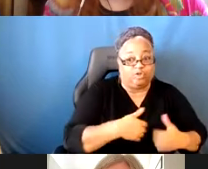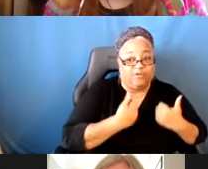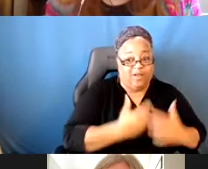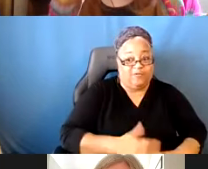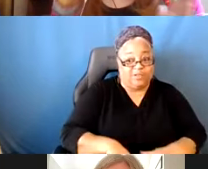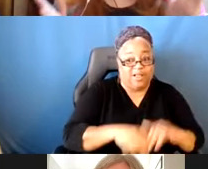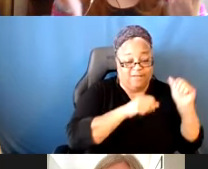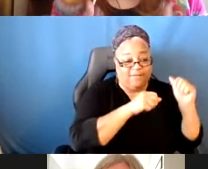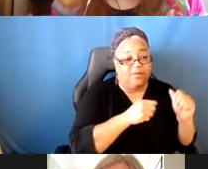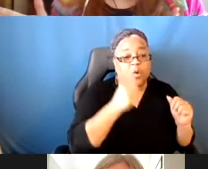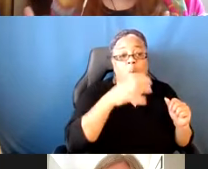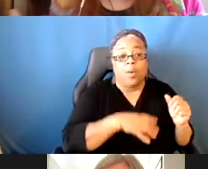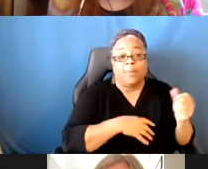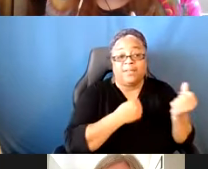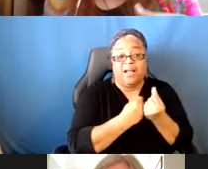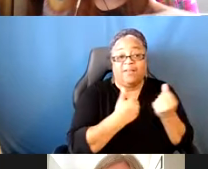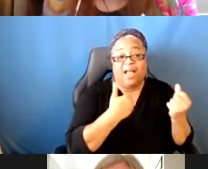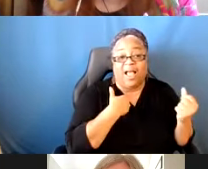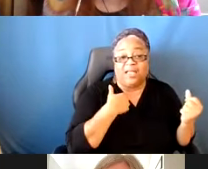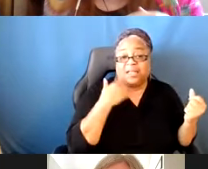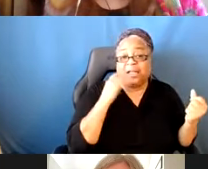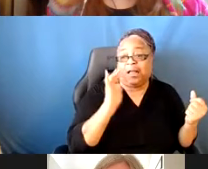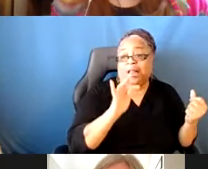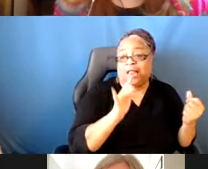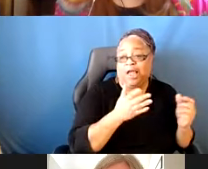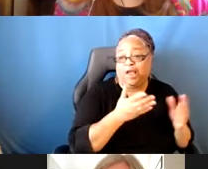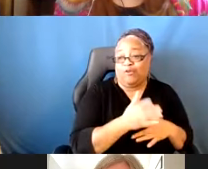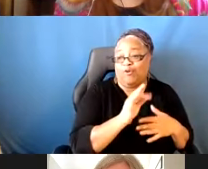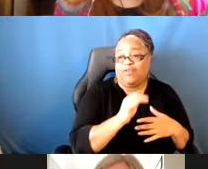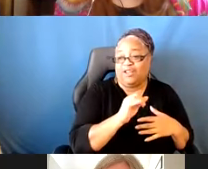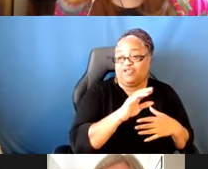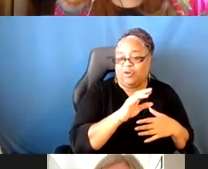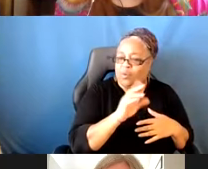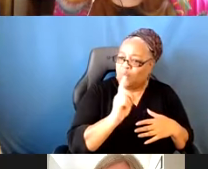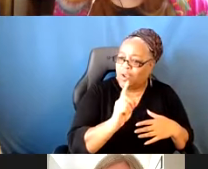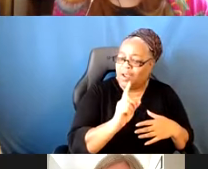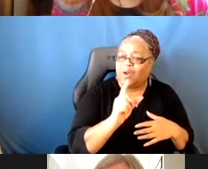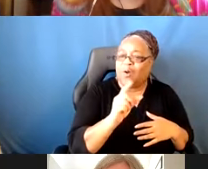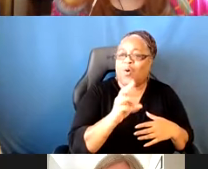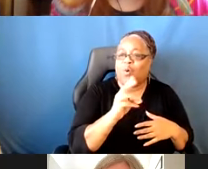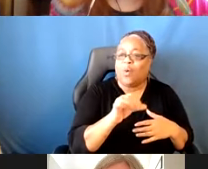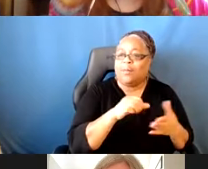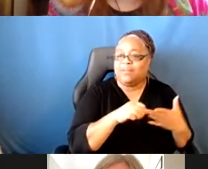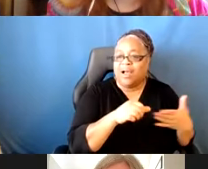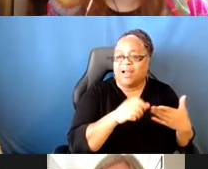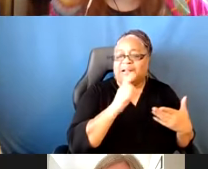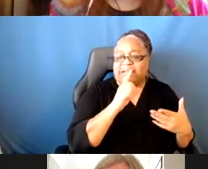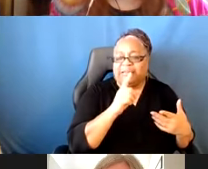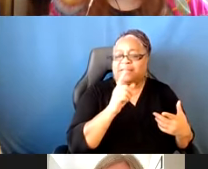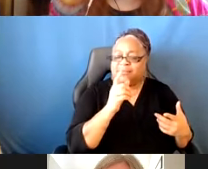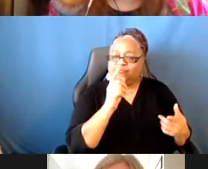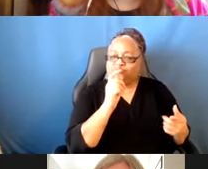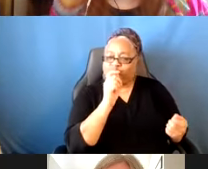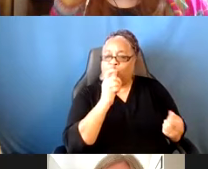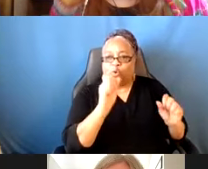Advocates also has a click-through feature on our website that is more customizable, less so than